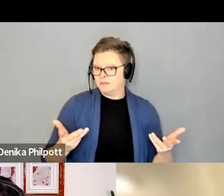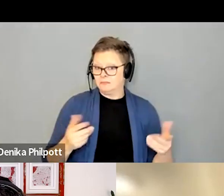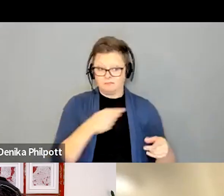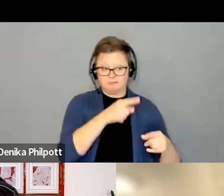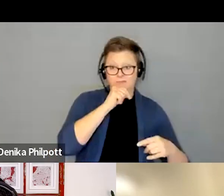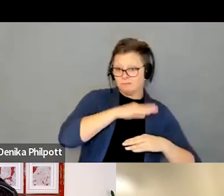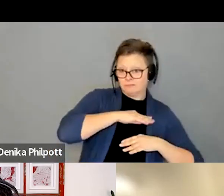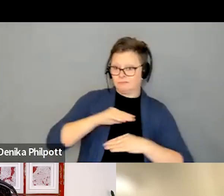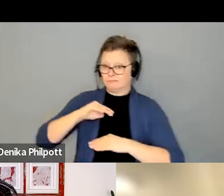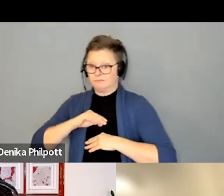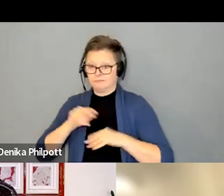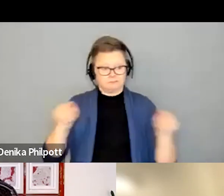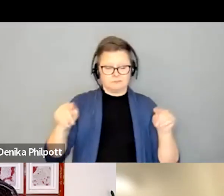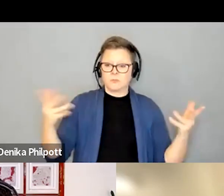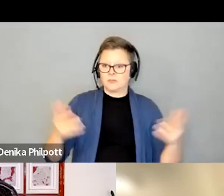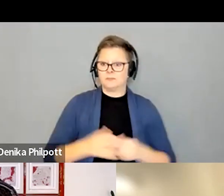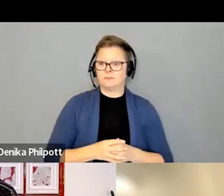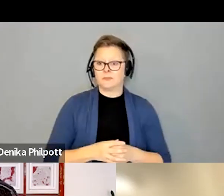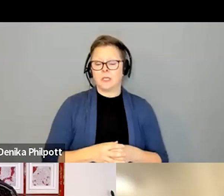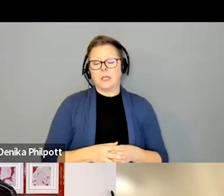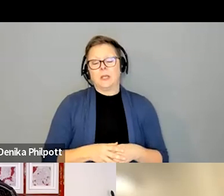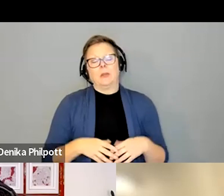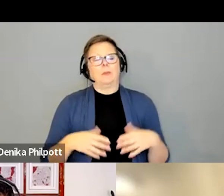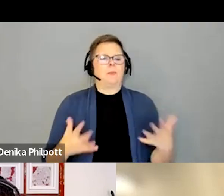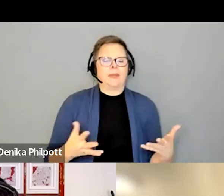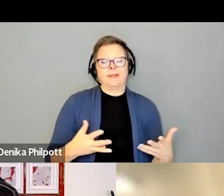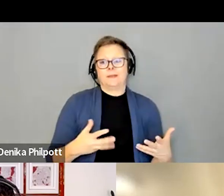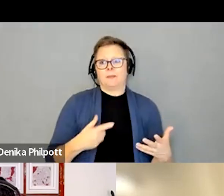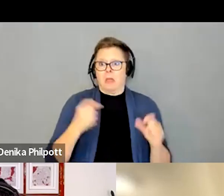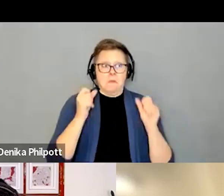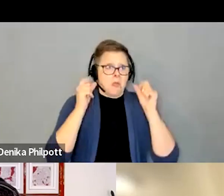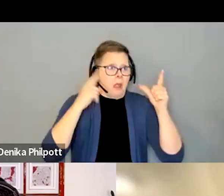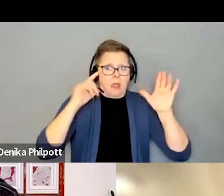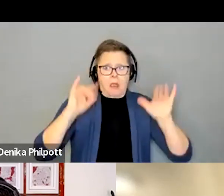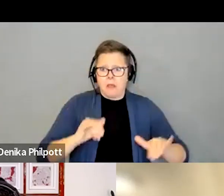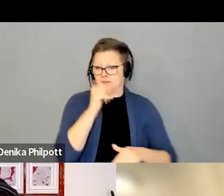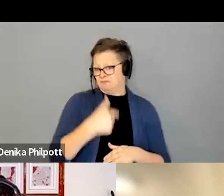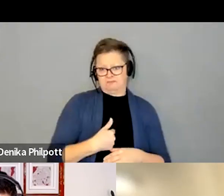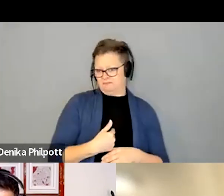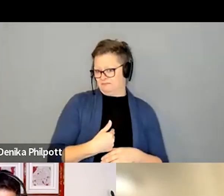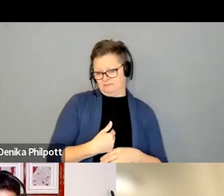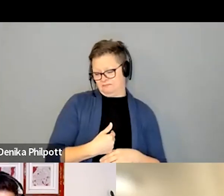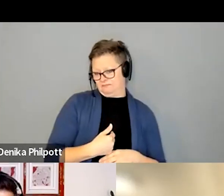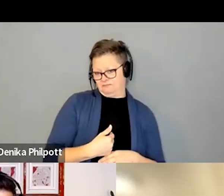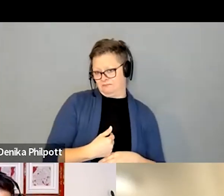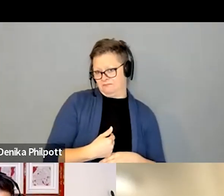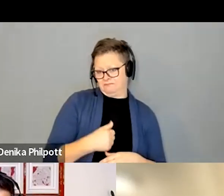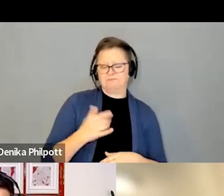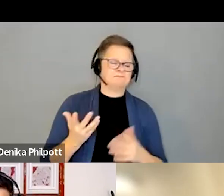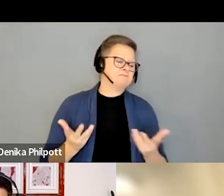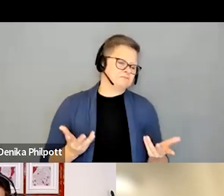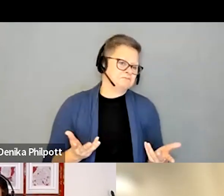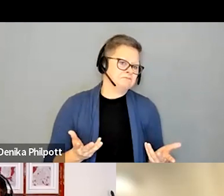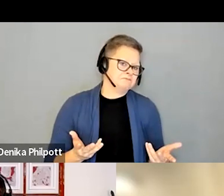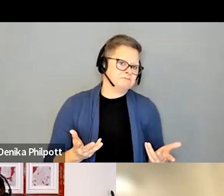data? Unfortunately, I'd say I wasn't surprised to see that, just because of, like we're